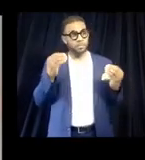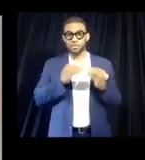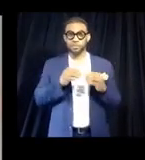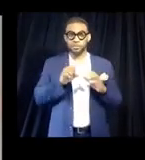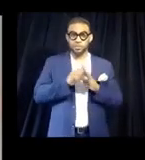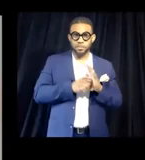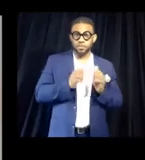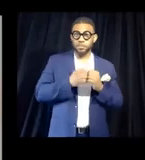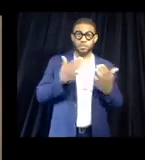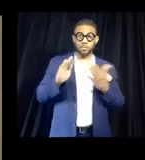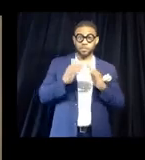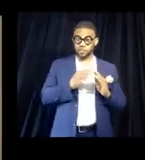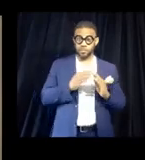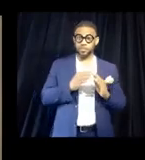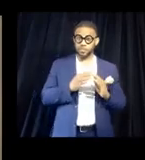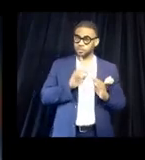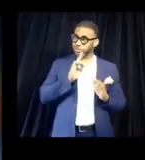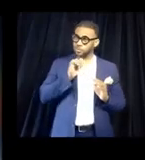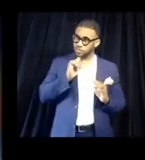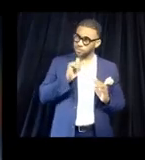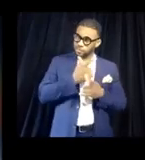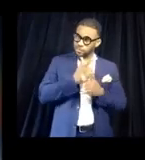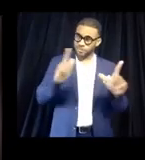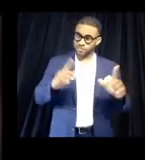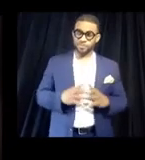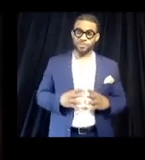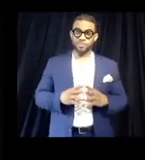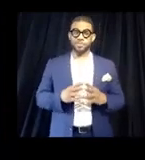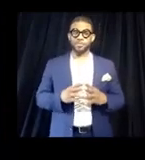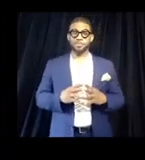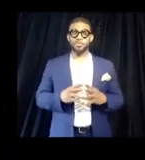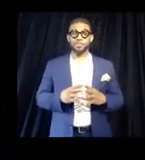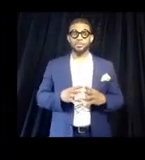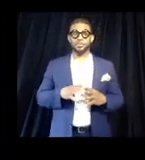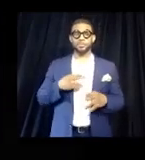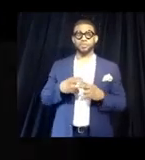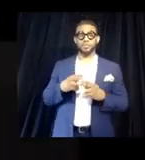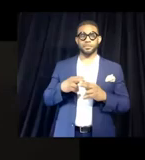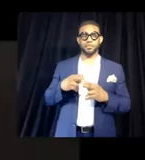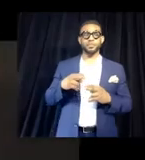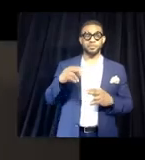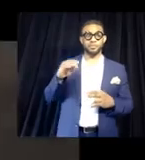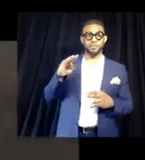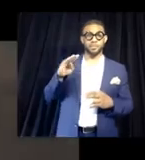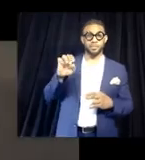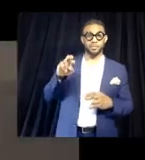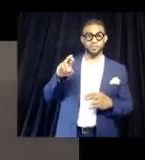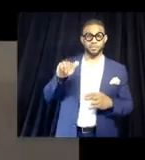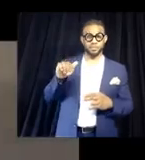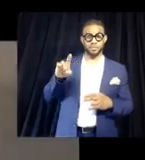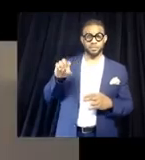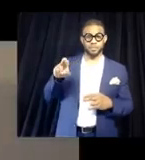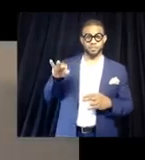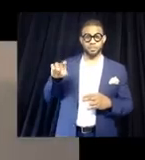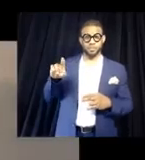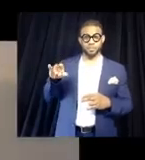as Lord states, without community, there is not liberation. My name is Beatrice at the